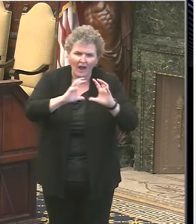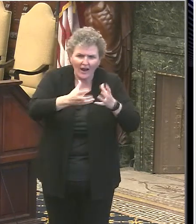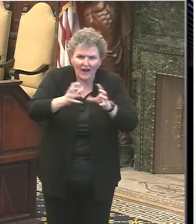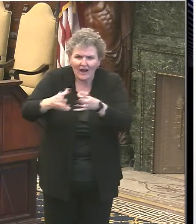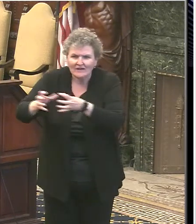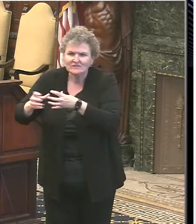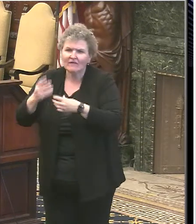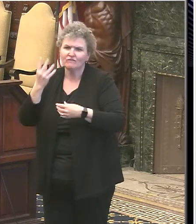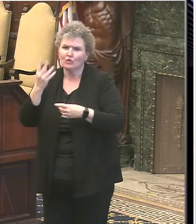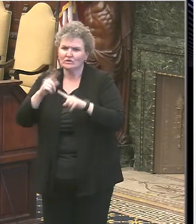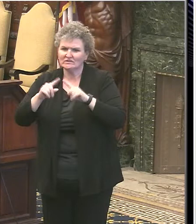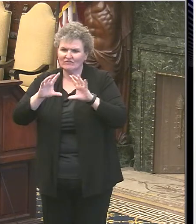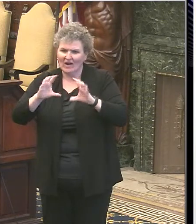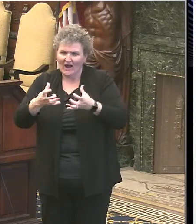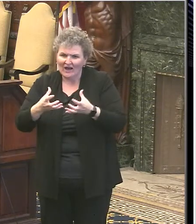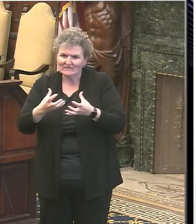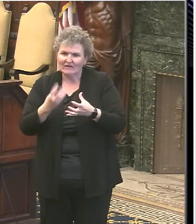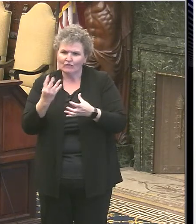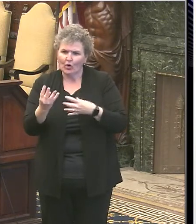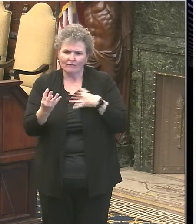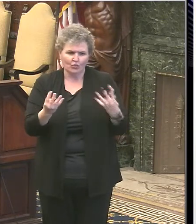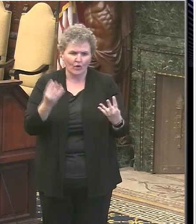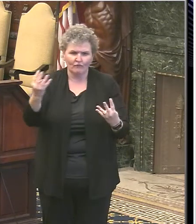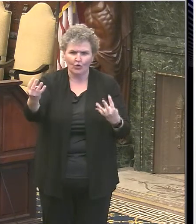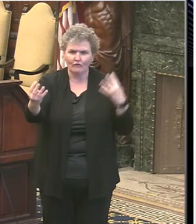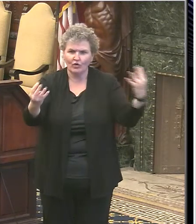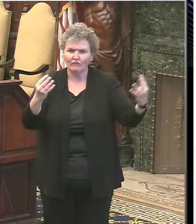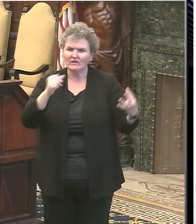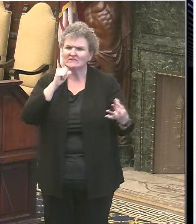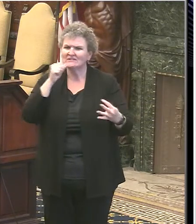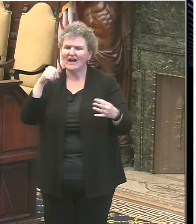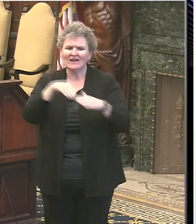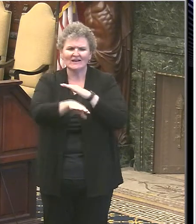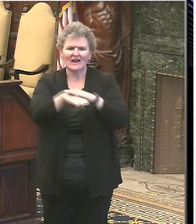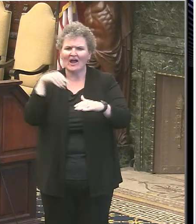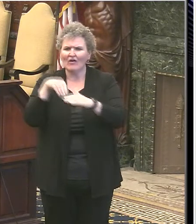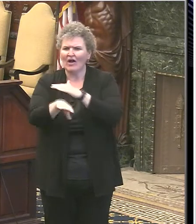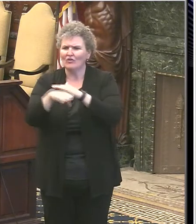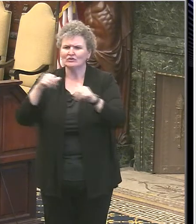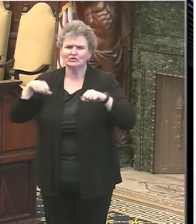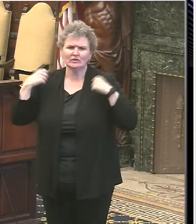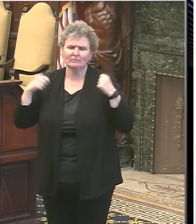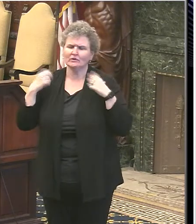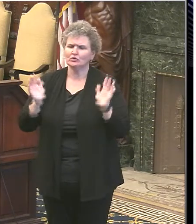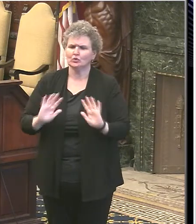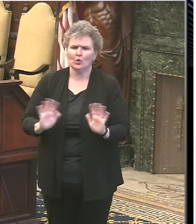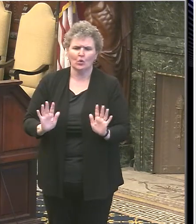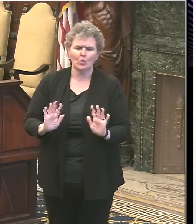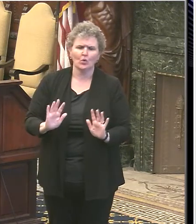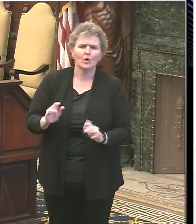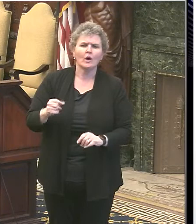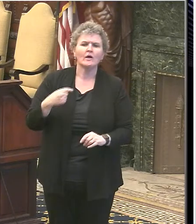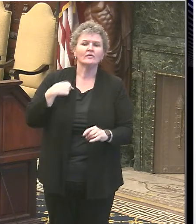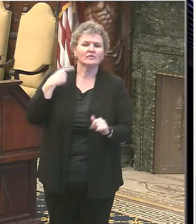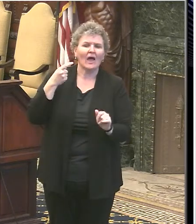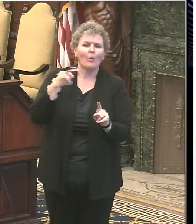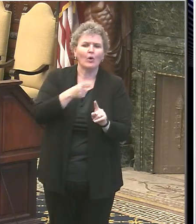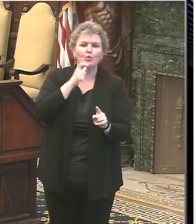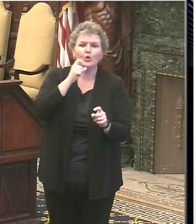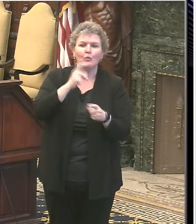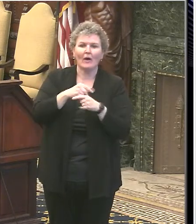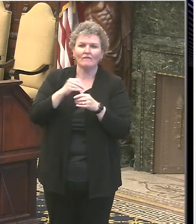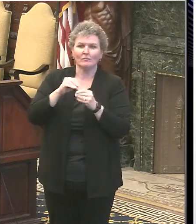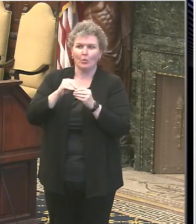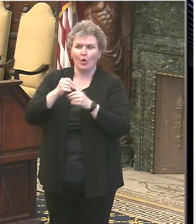in a class. It's not come and go as you please type of a gym situation. So that's who is out there protesting this